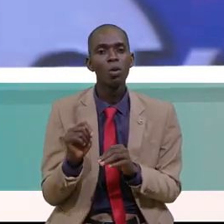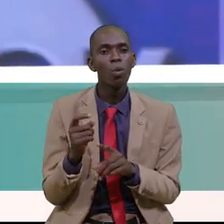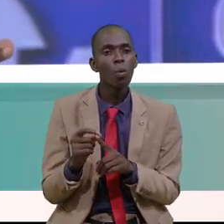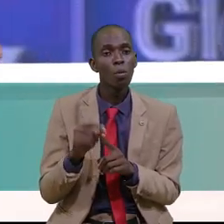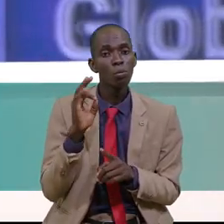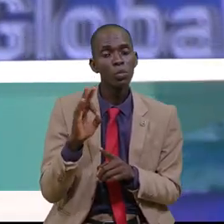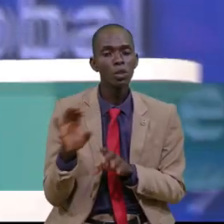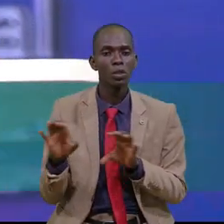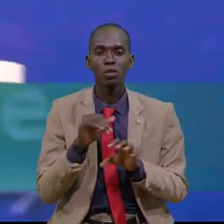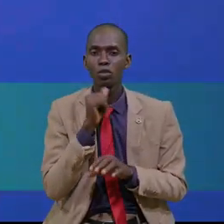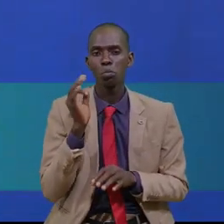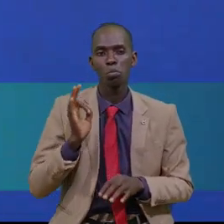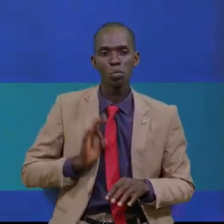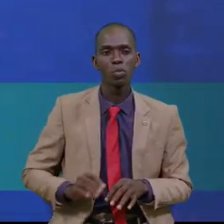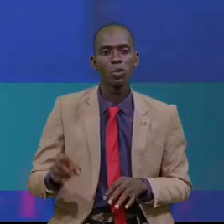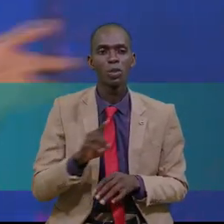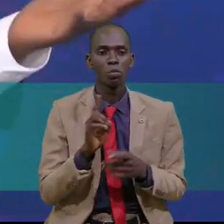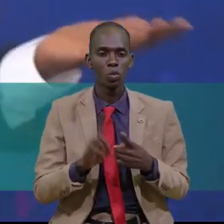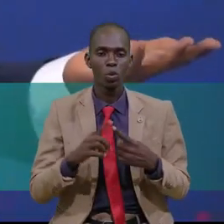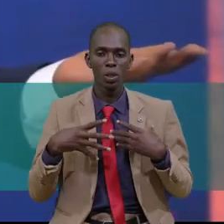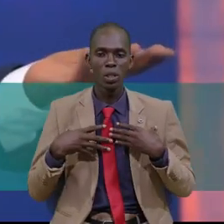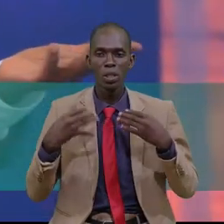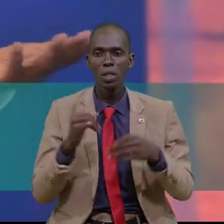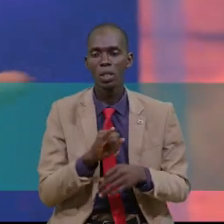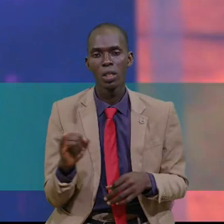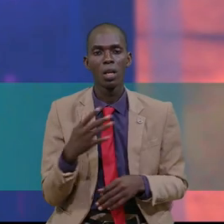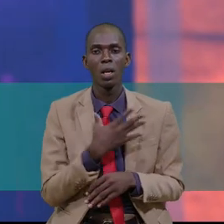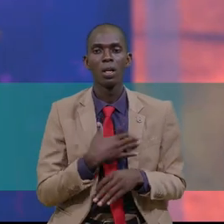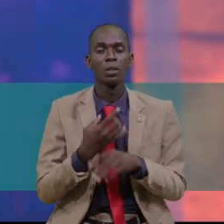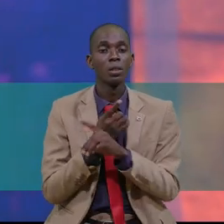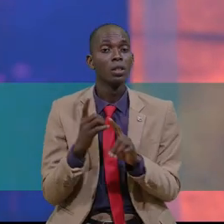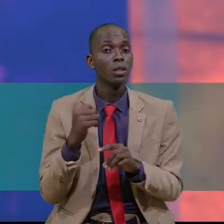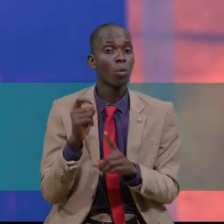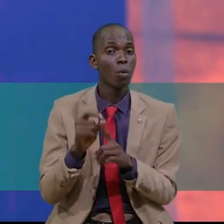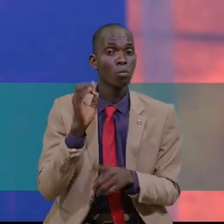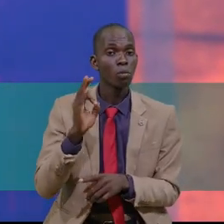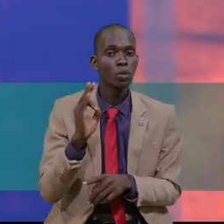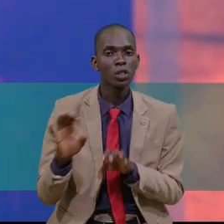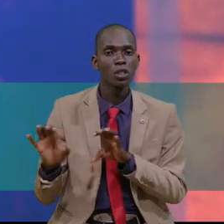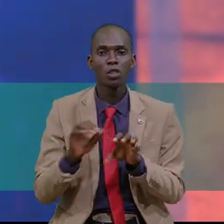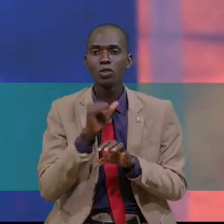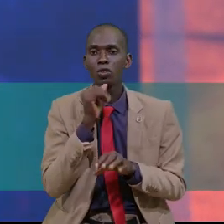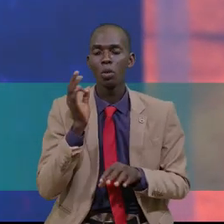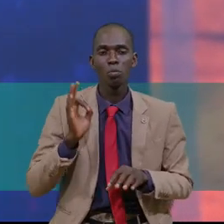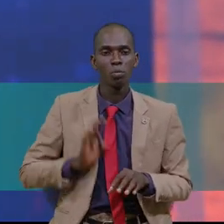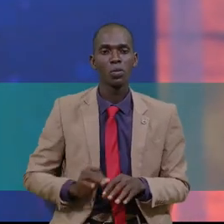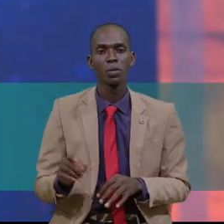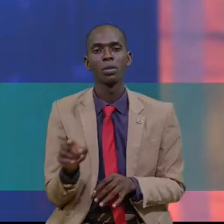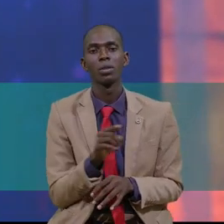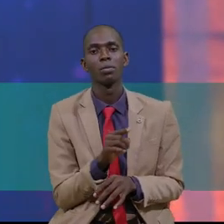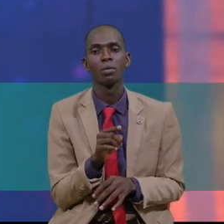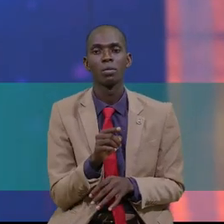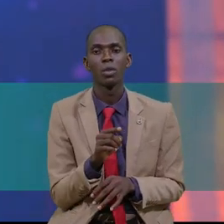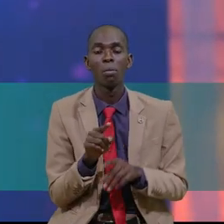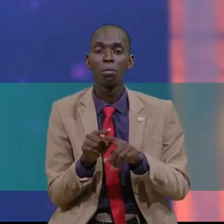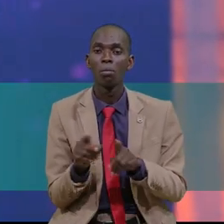profit them unto healing and deliverance. The word preached did not profit them,